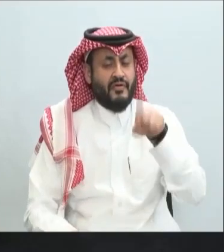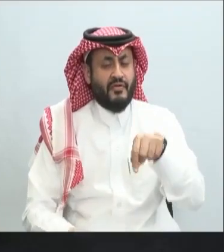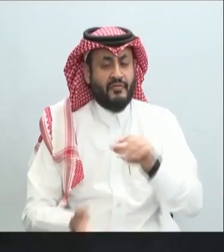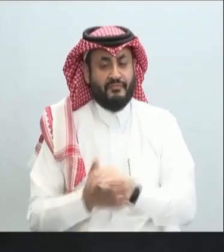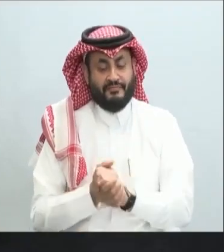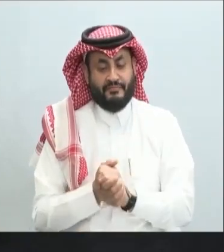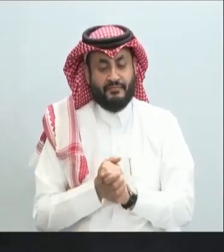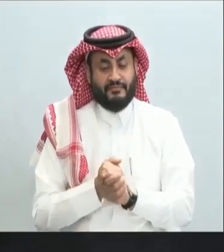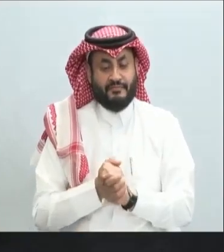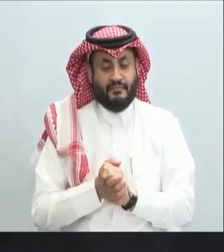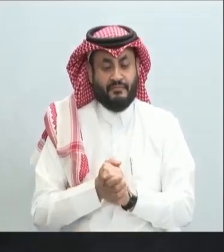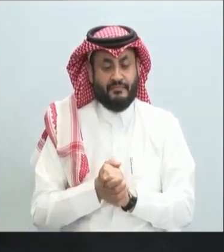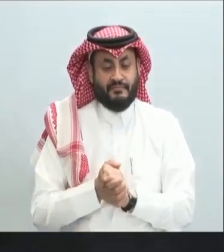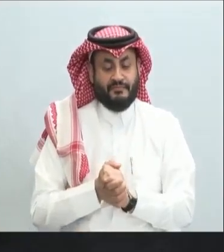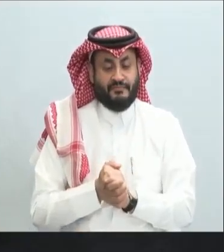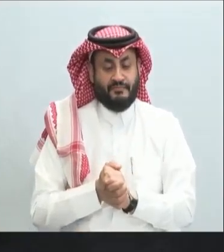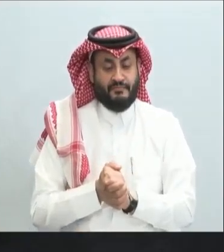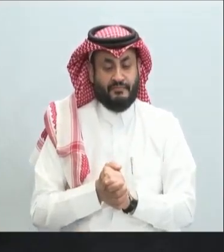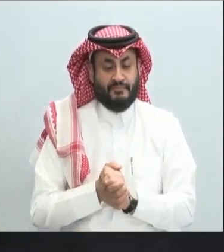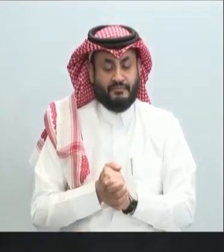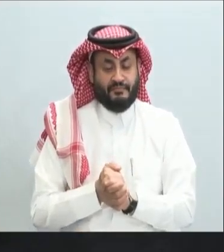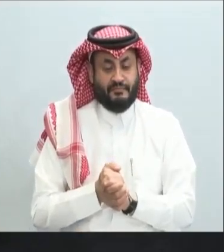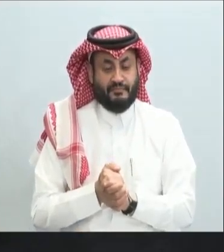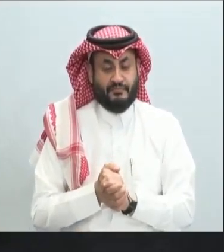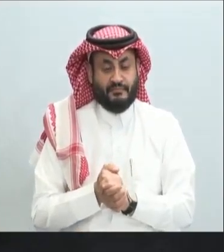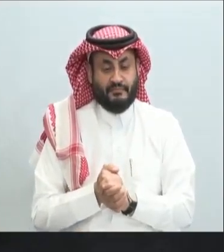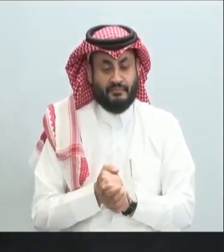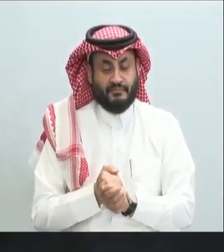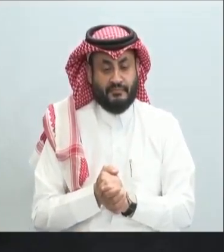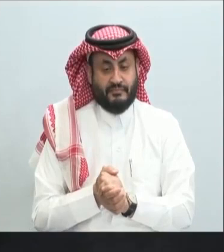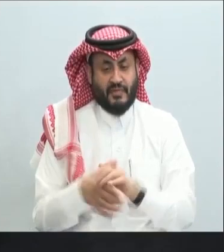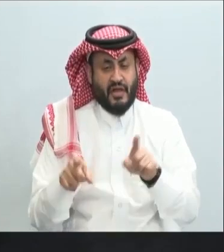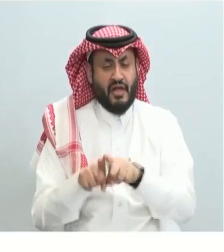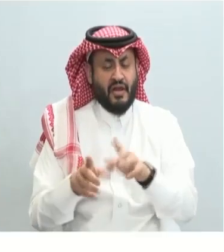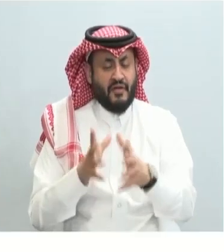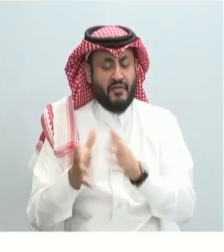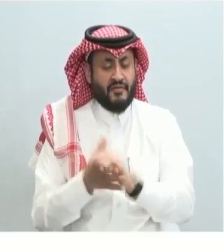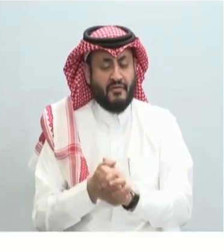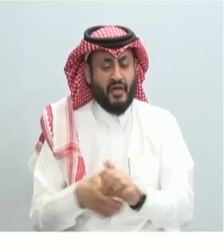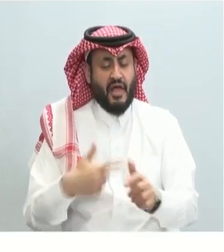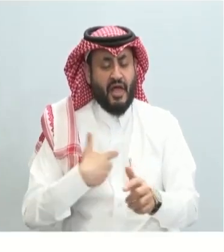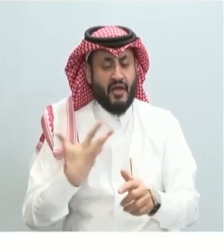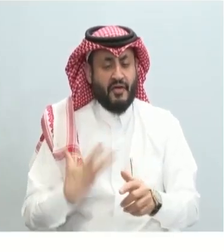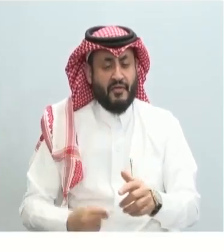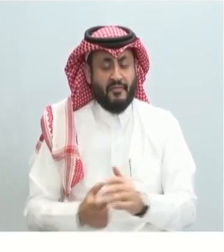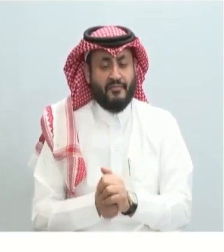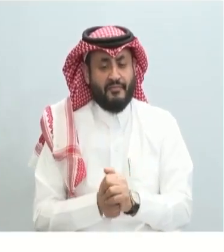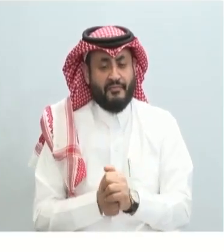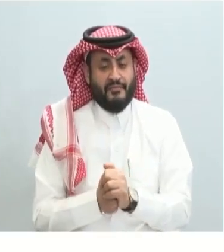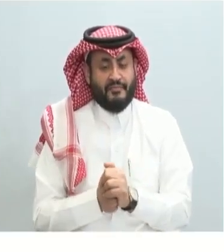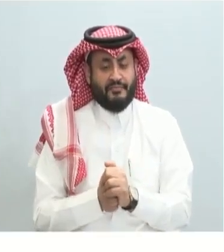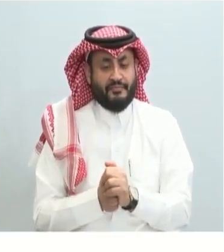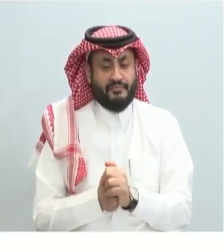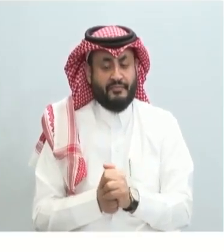your favorite day. So her friend says that I like Wednesday.